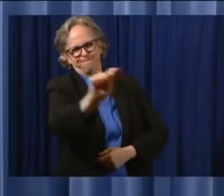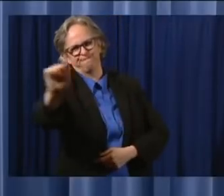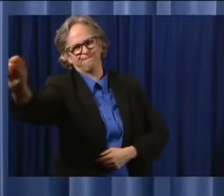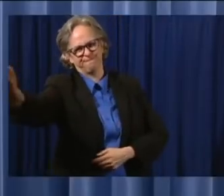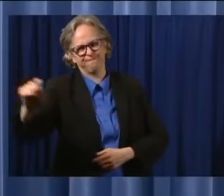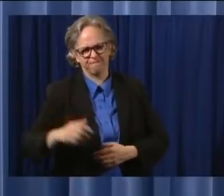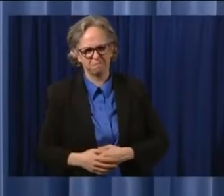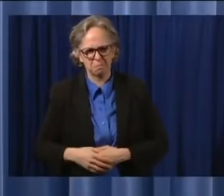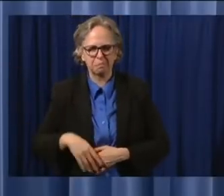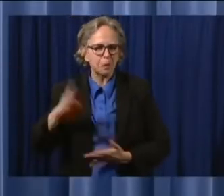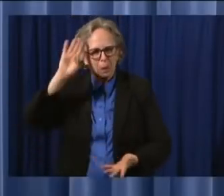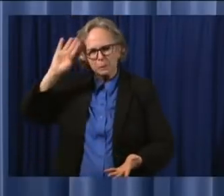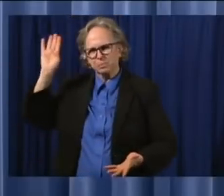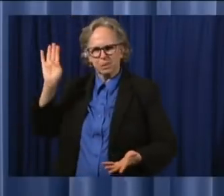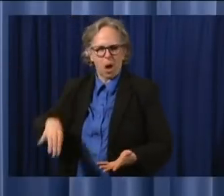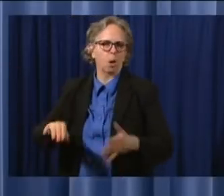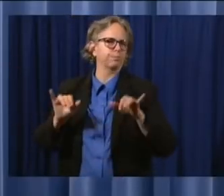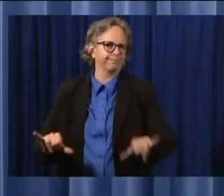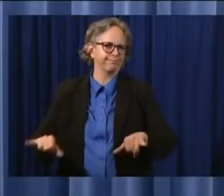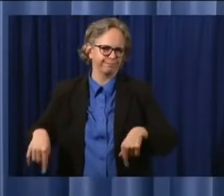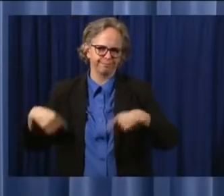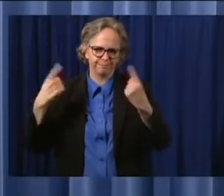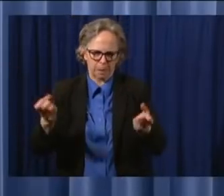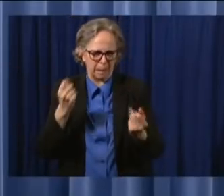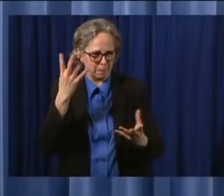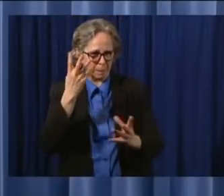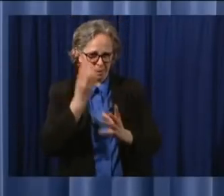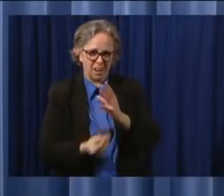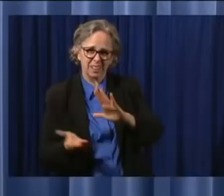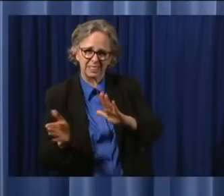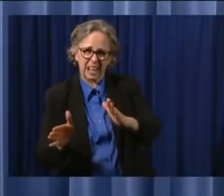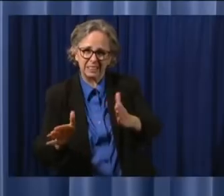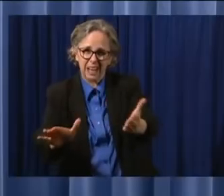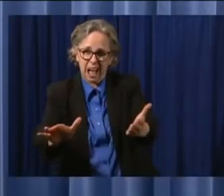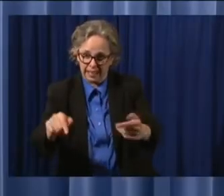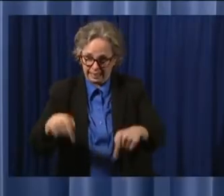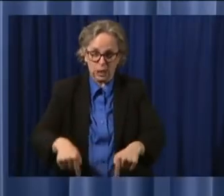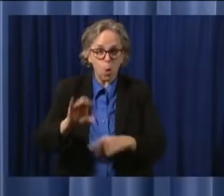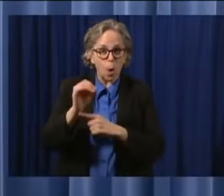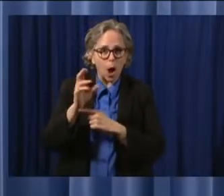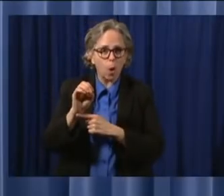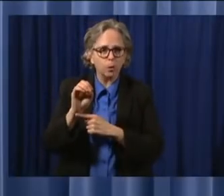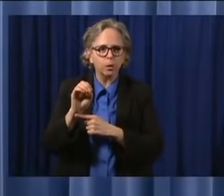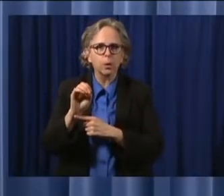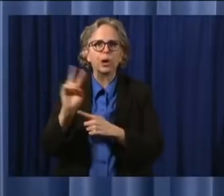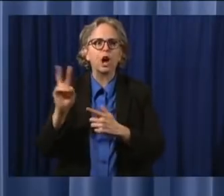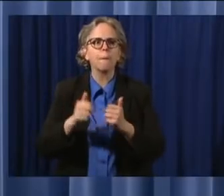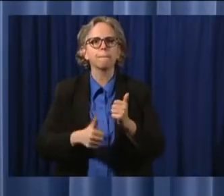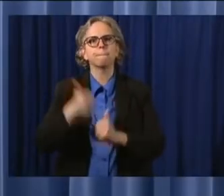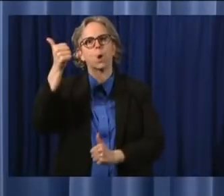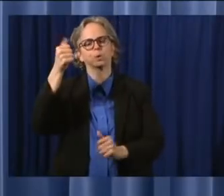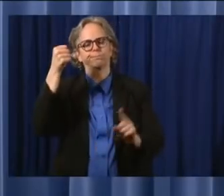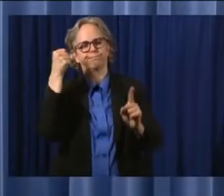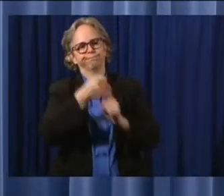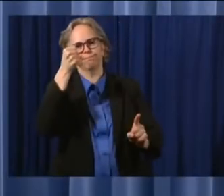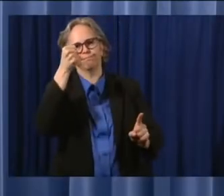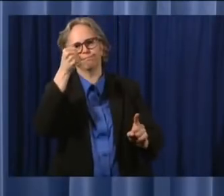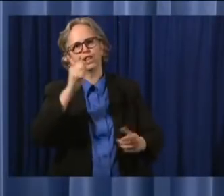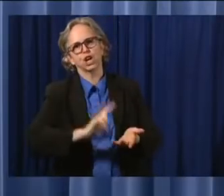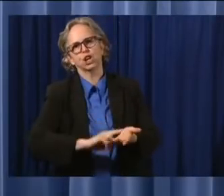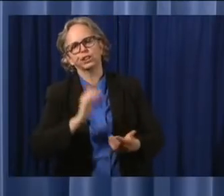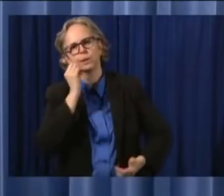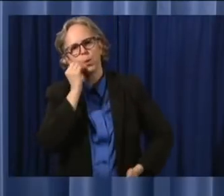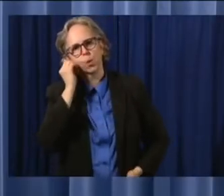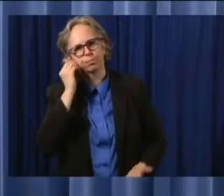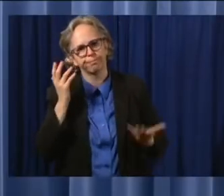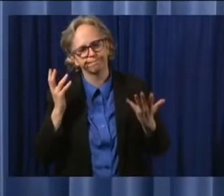large number of our deaths in Ohio from COVID-19 have occurred in regard to nursing home